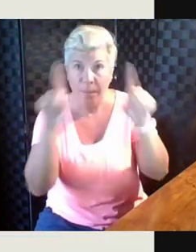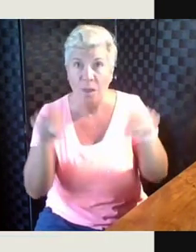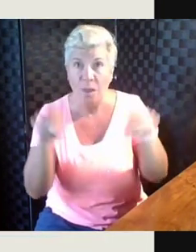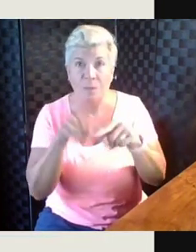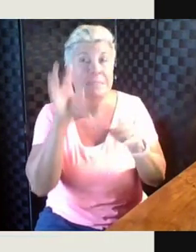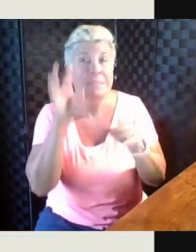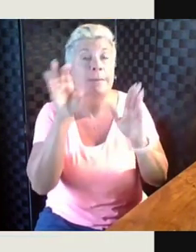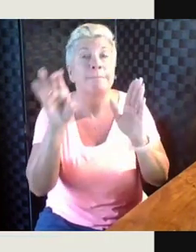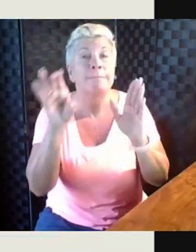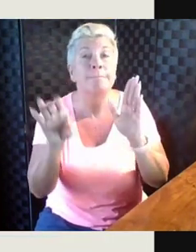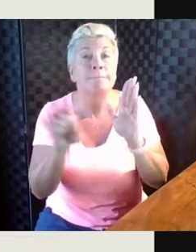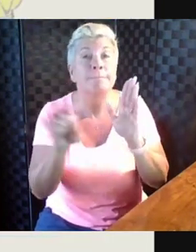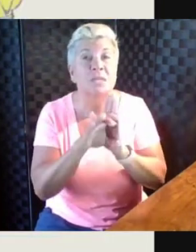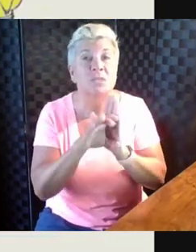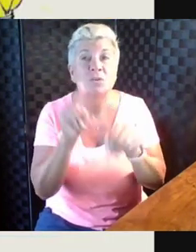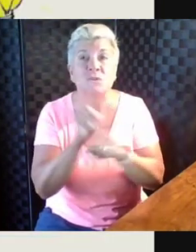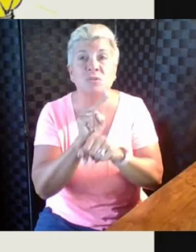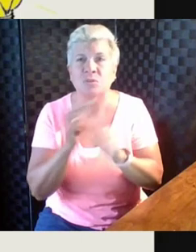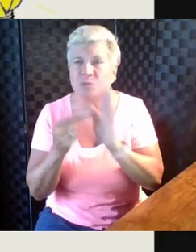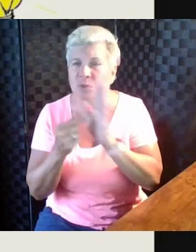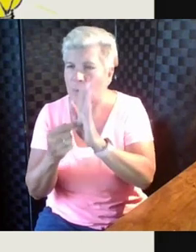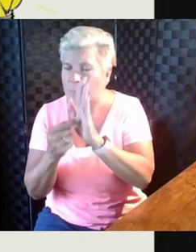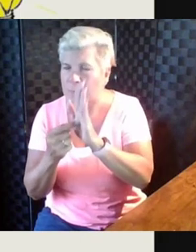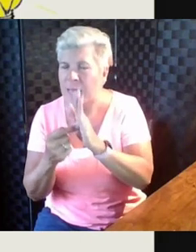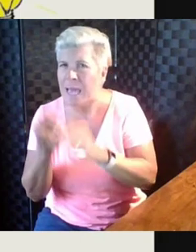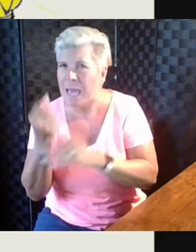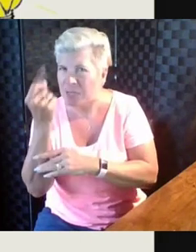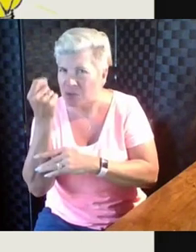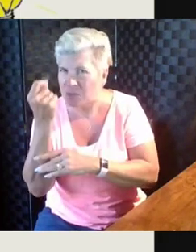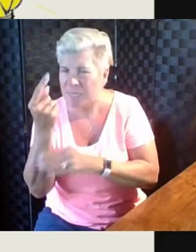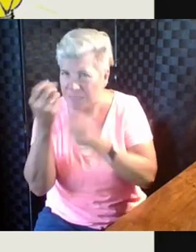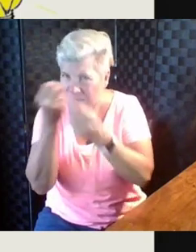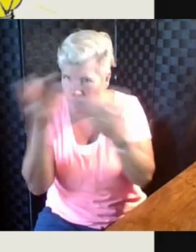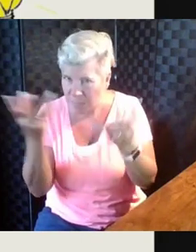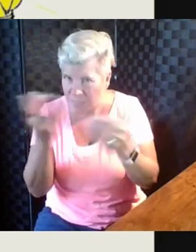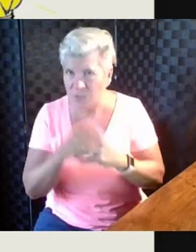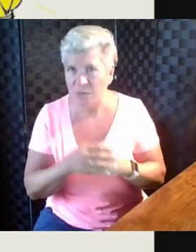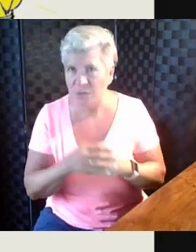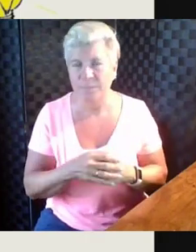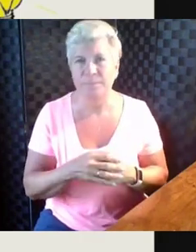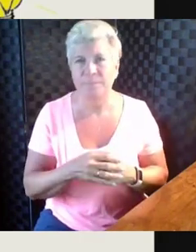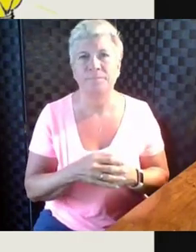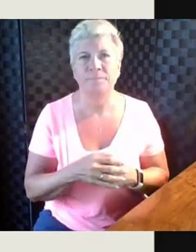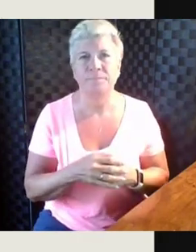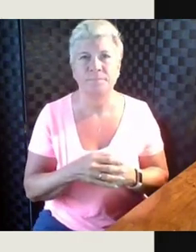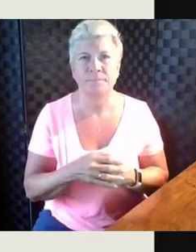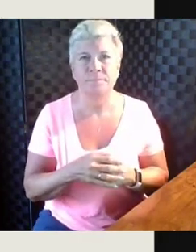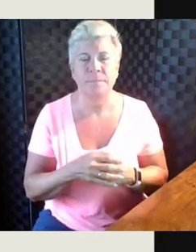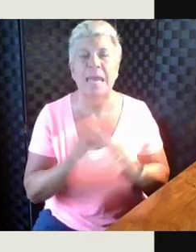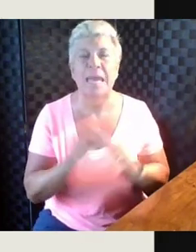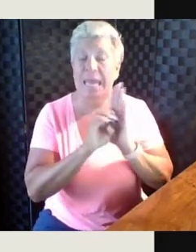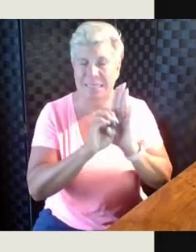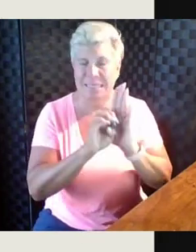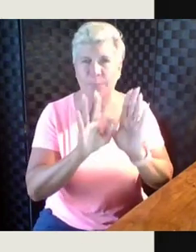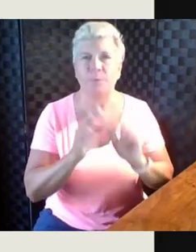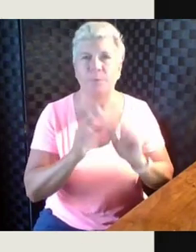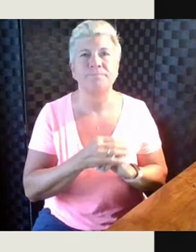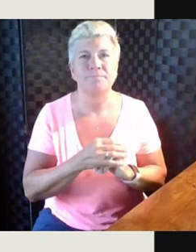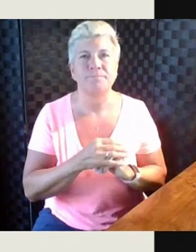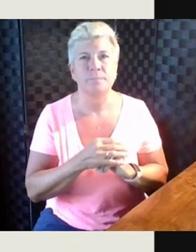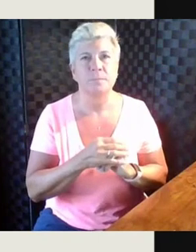a picture that we can use to help us understand the information that's in a problem. Here's an example of